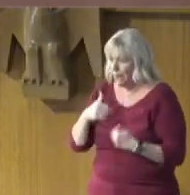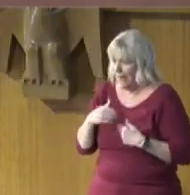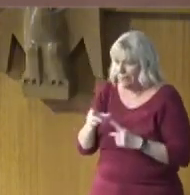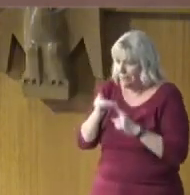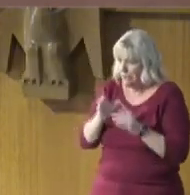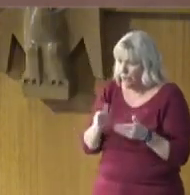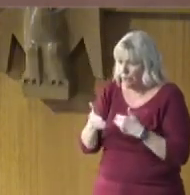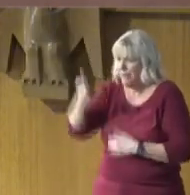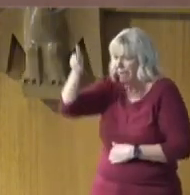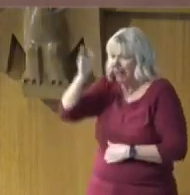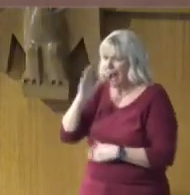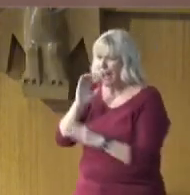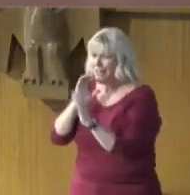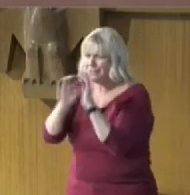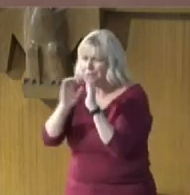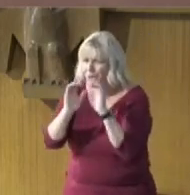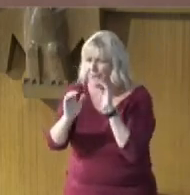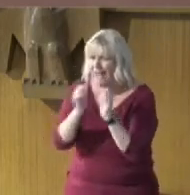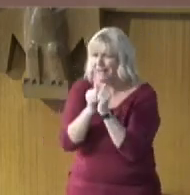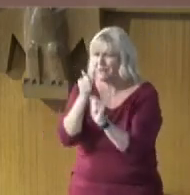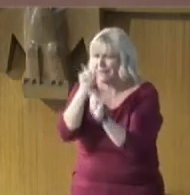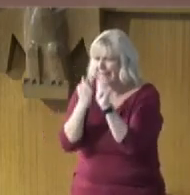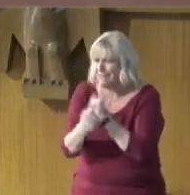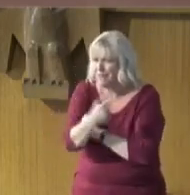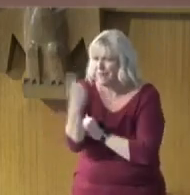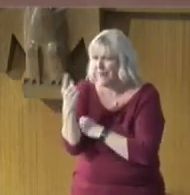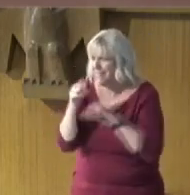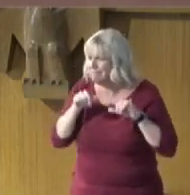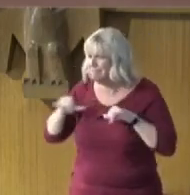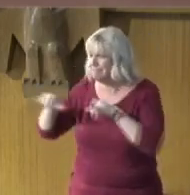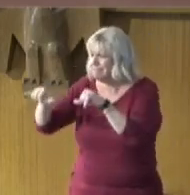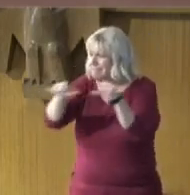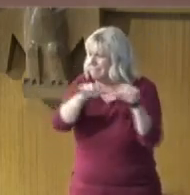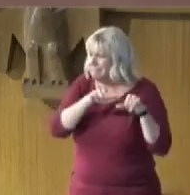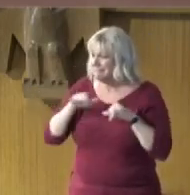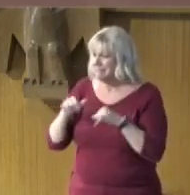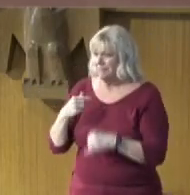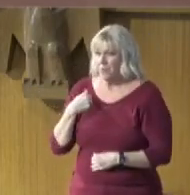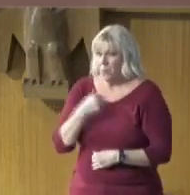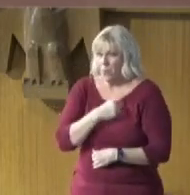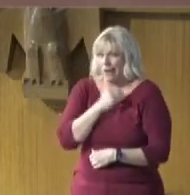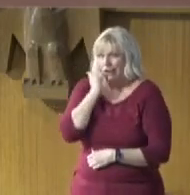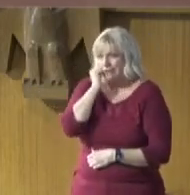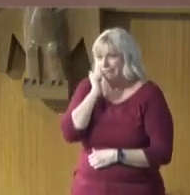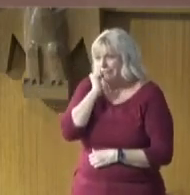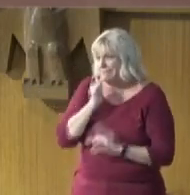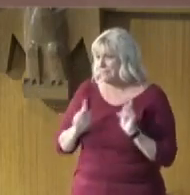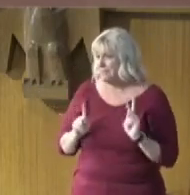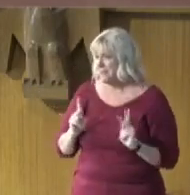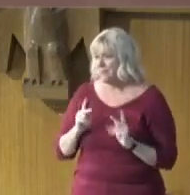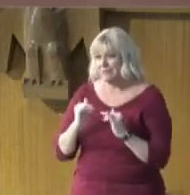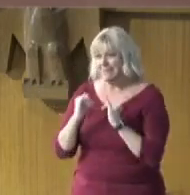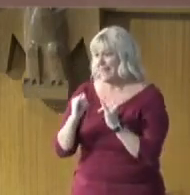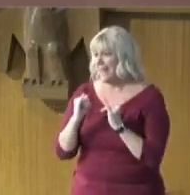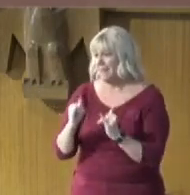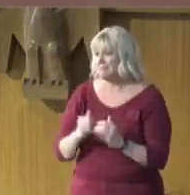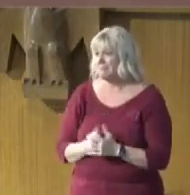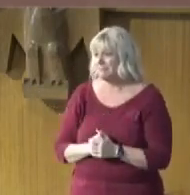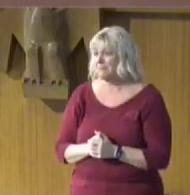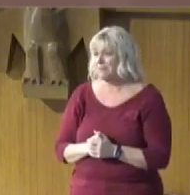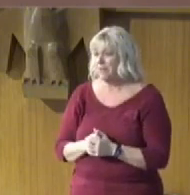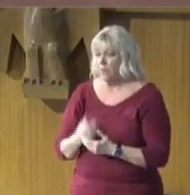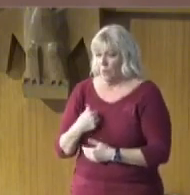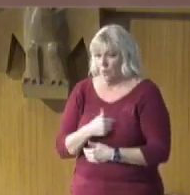God speaks to us just as much as God speaks to you. We're regular people, just like you,